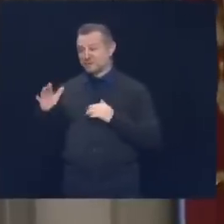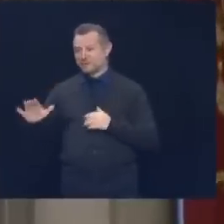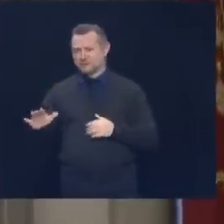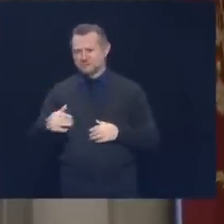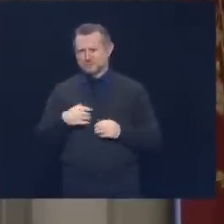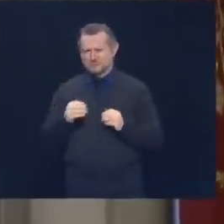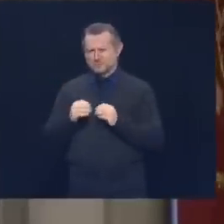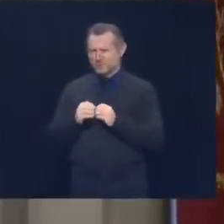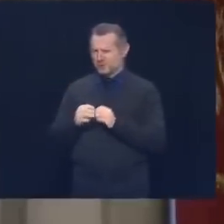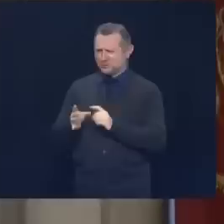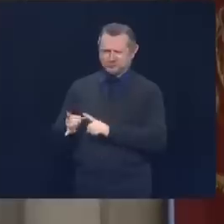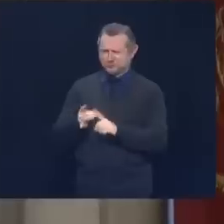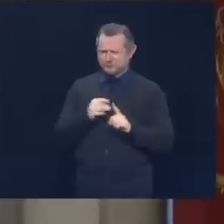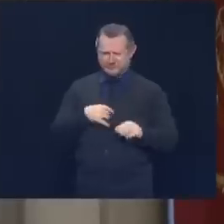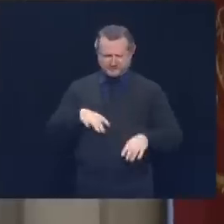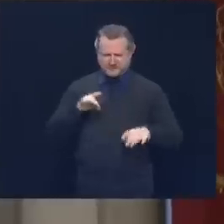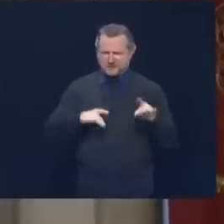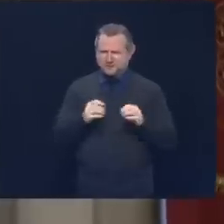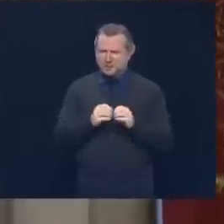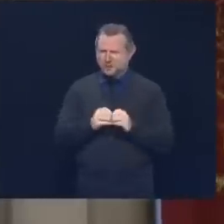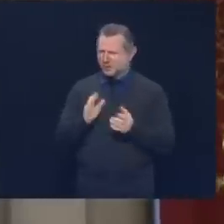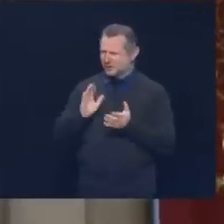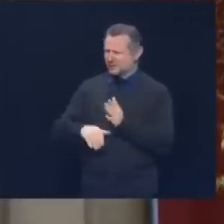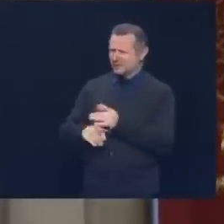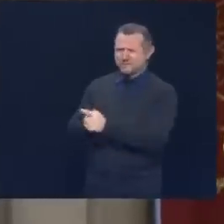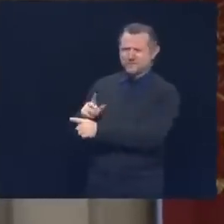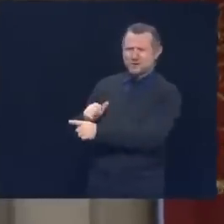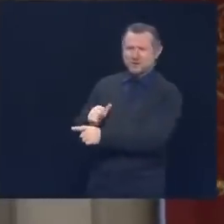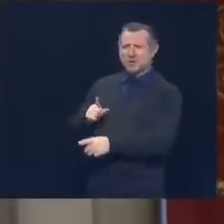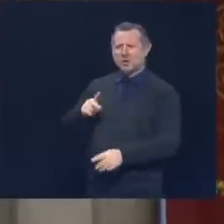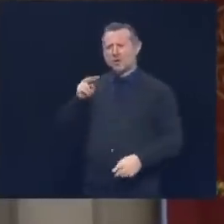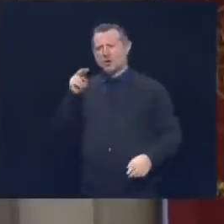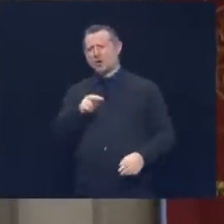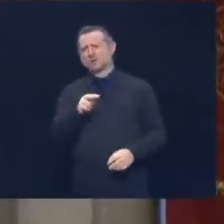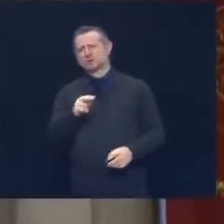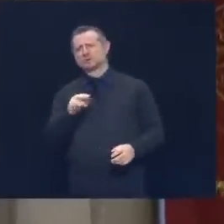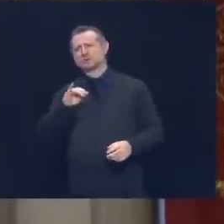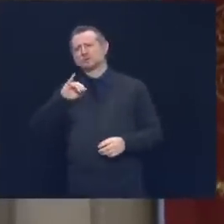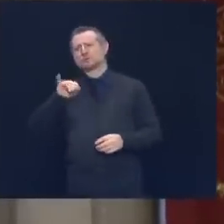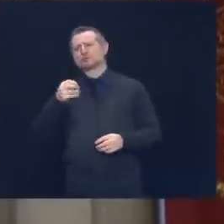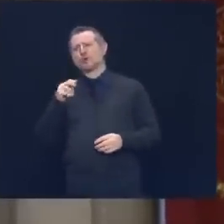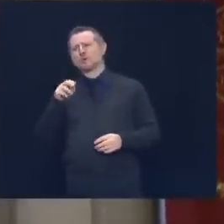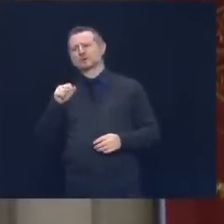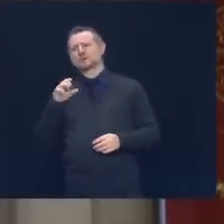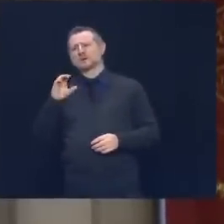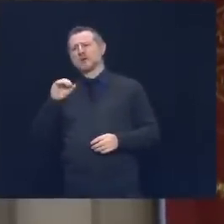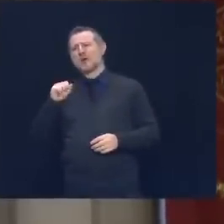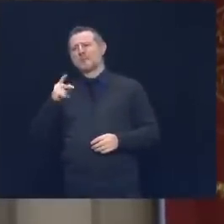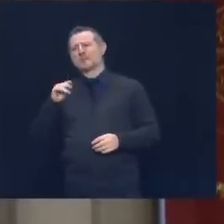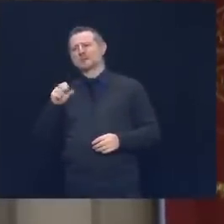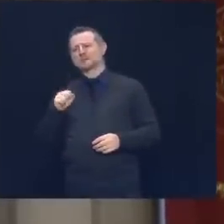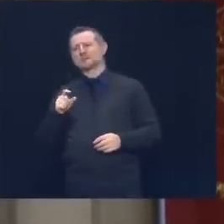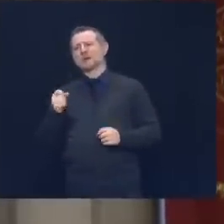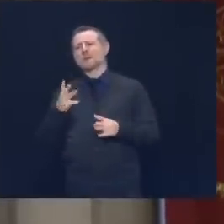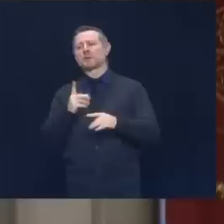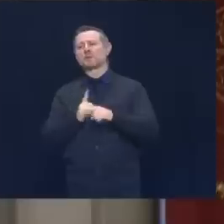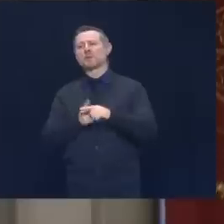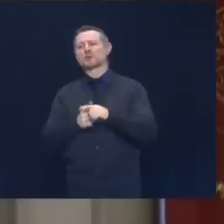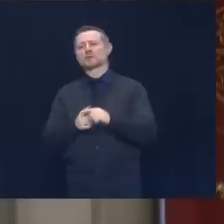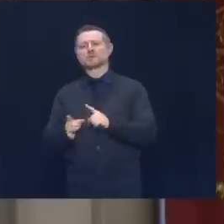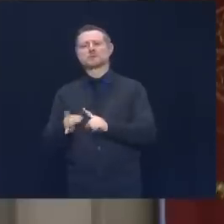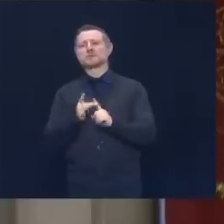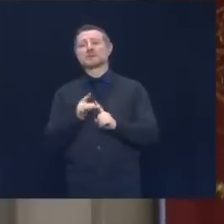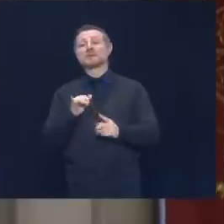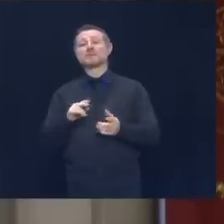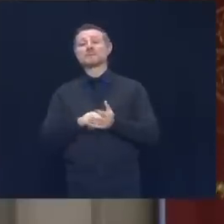obviously, even though our positivity is low. If you look at what Johns Hopkins says about positivity, it's a signal of 2 things. One is the